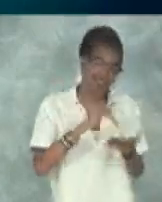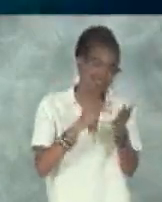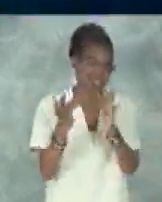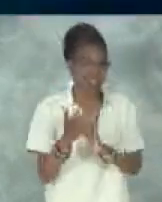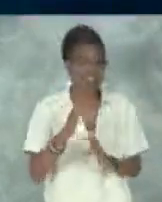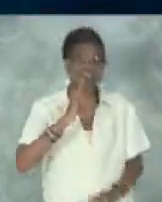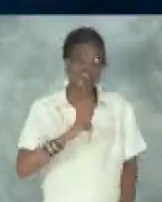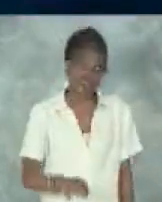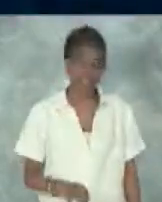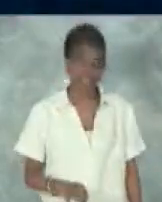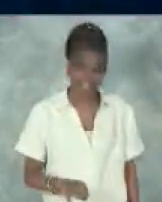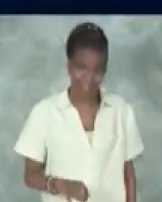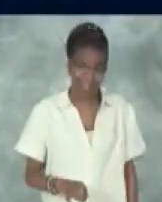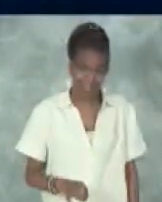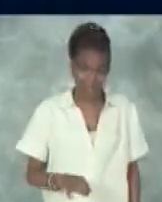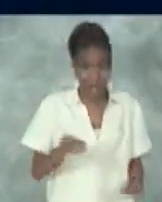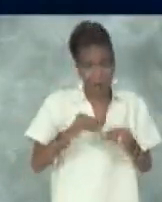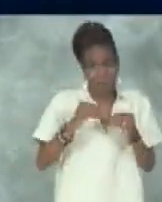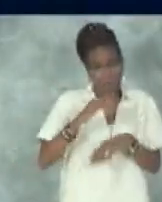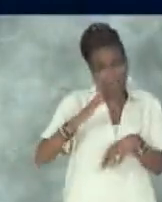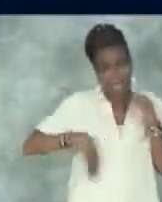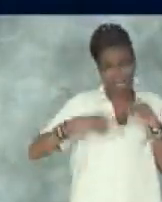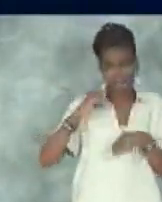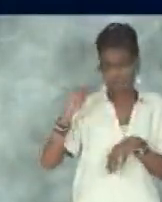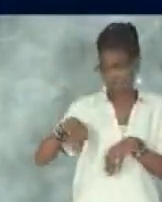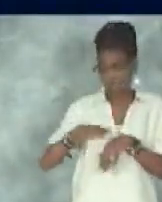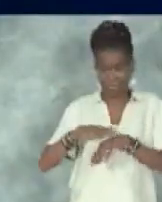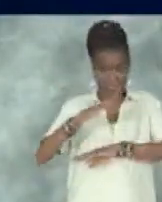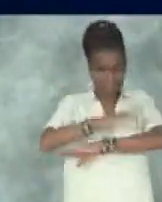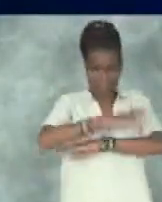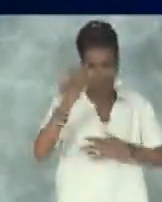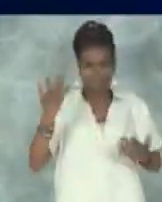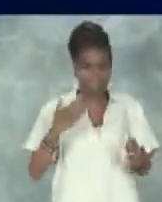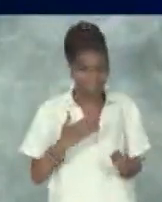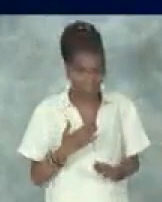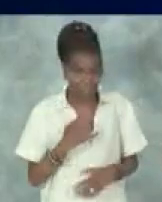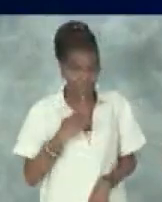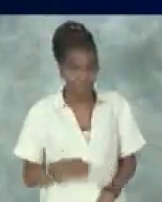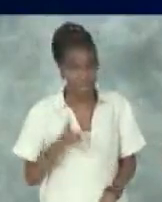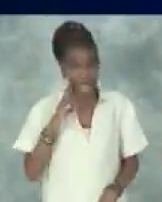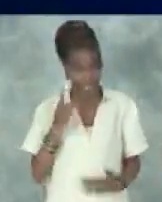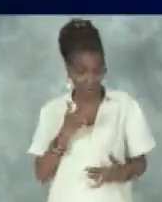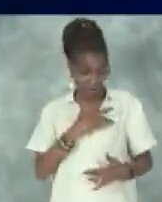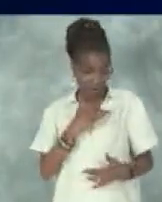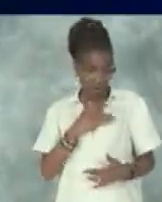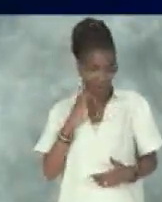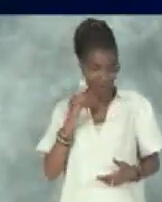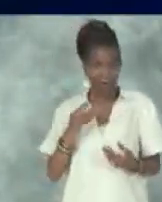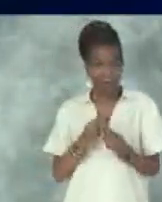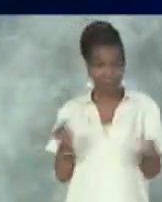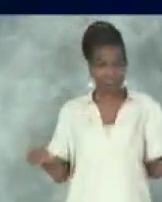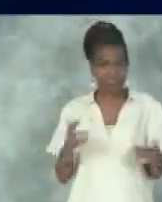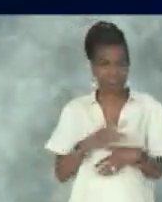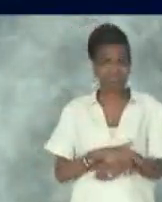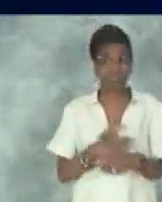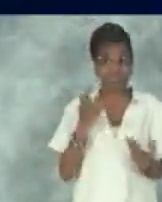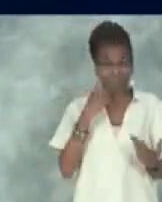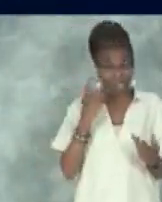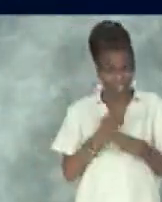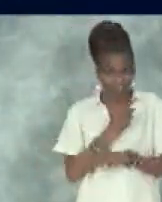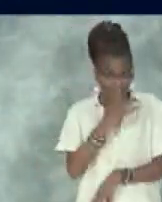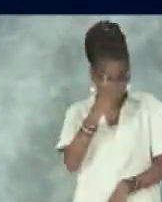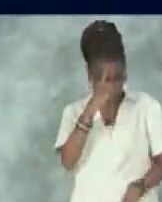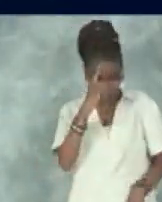is real more than I know this desk is real. I know he's a heart fixer. I know he's a mind regulator.